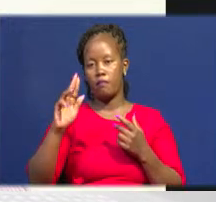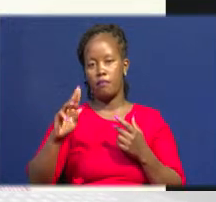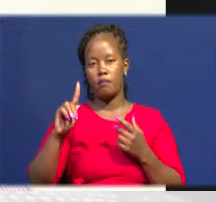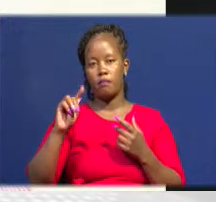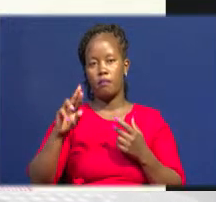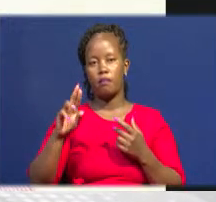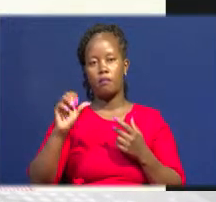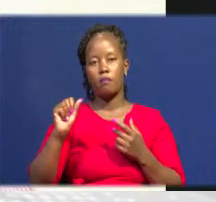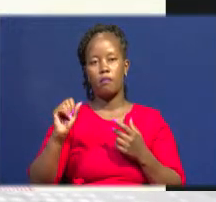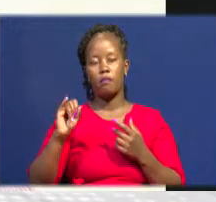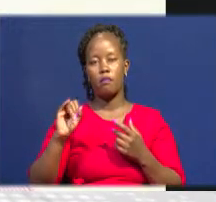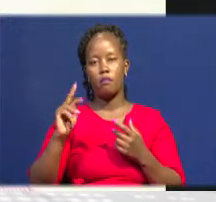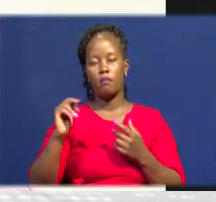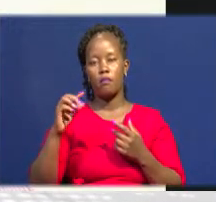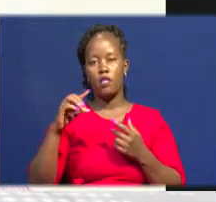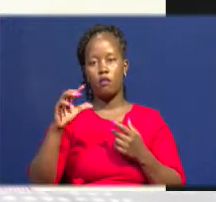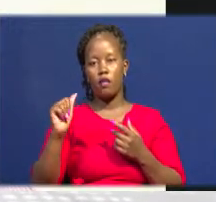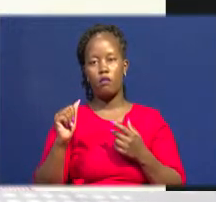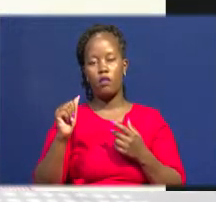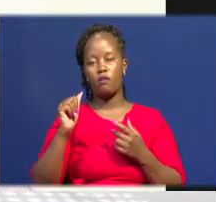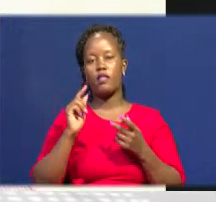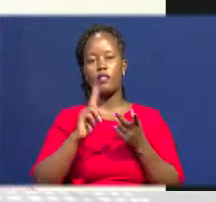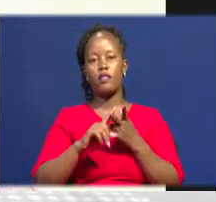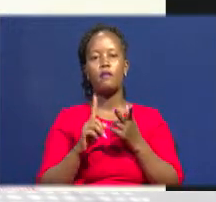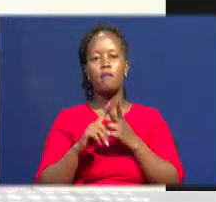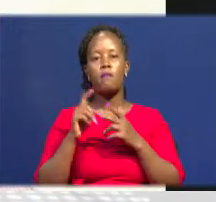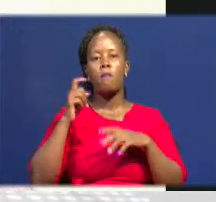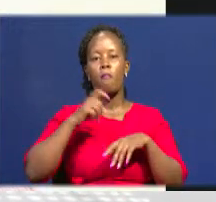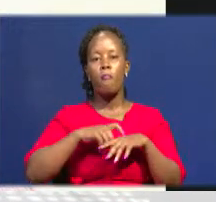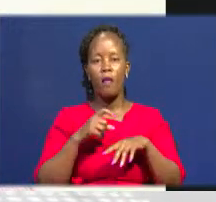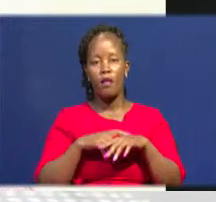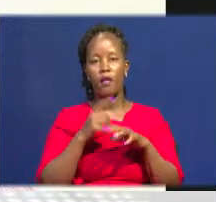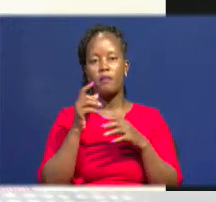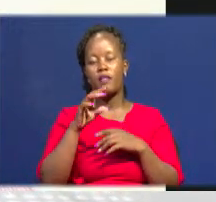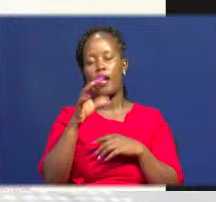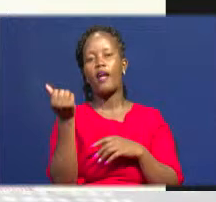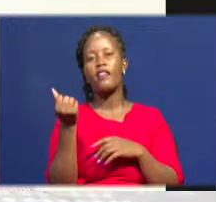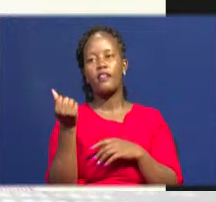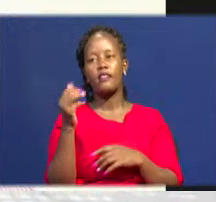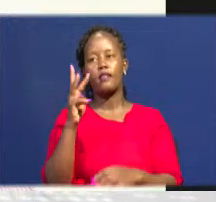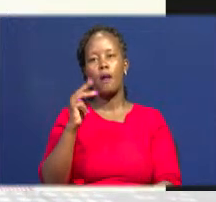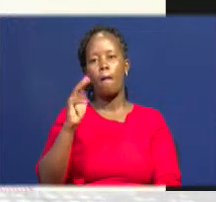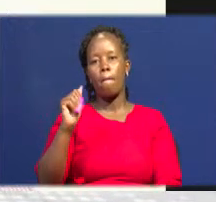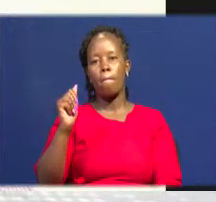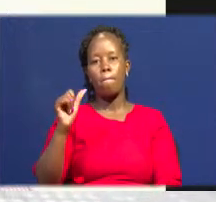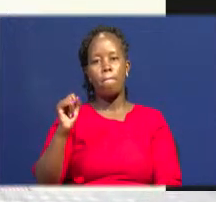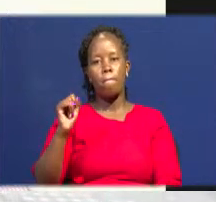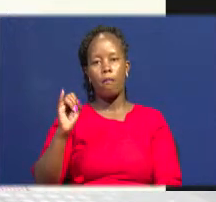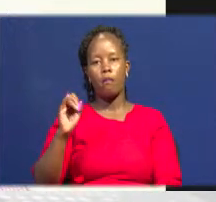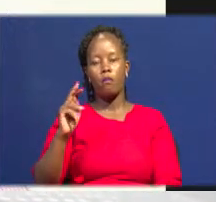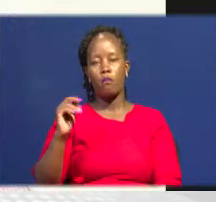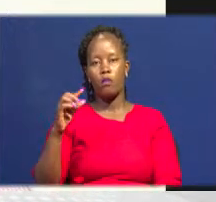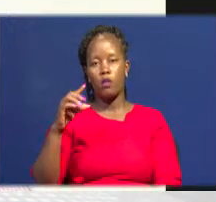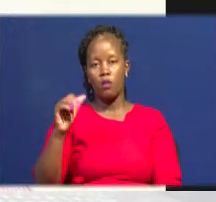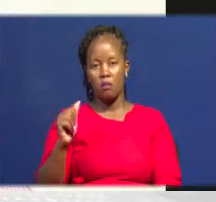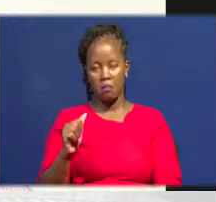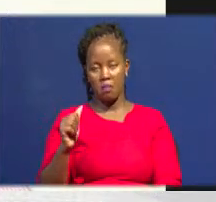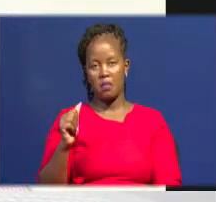time. When you come to hockey, Musingu Boys High School and the Tigoi